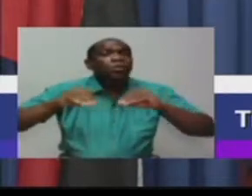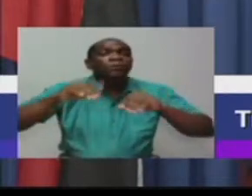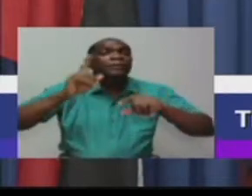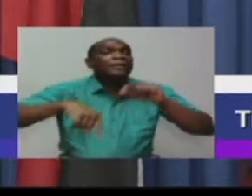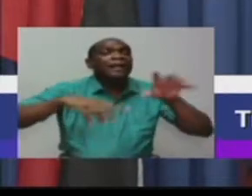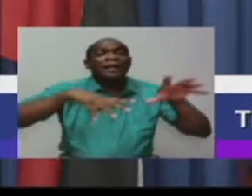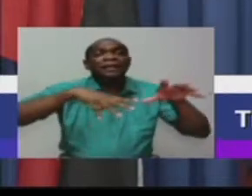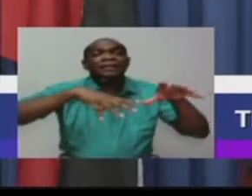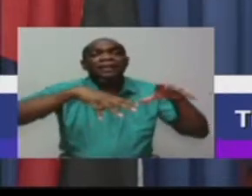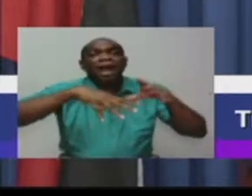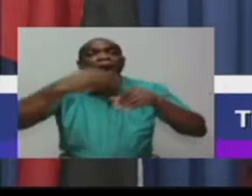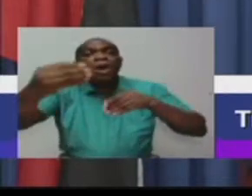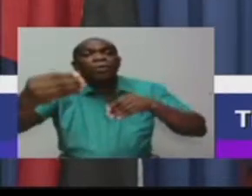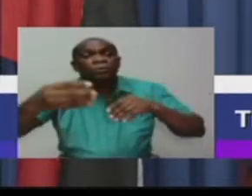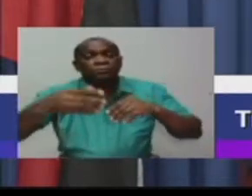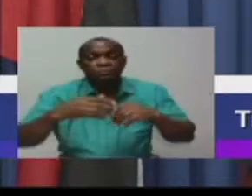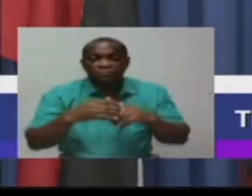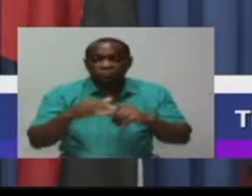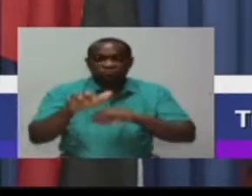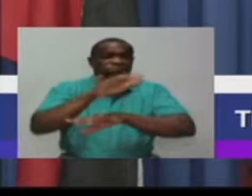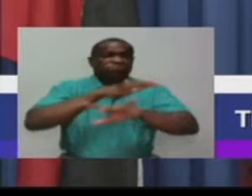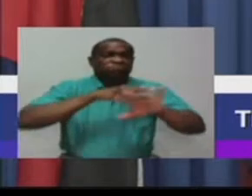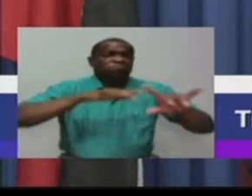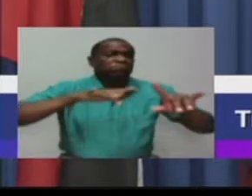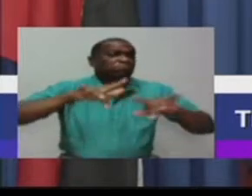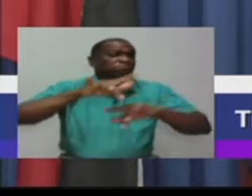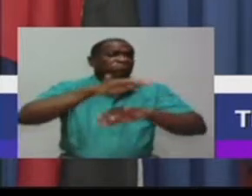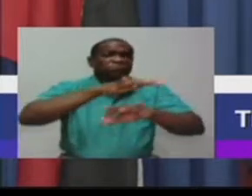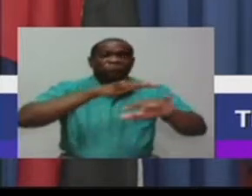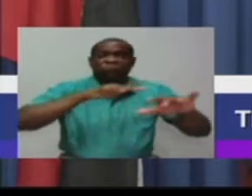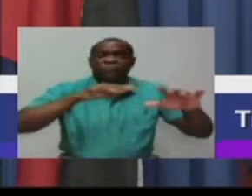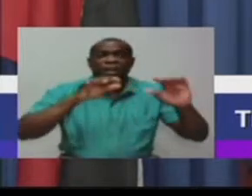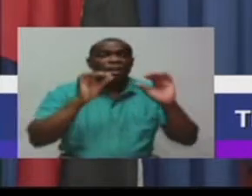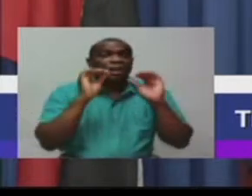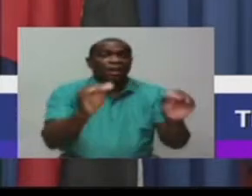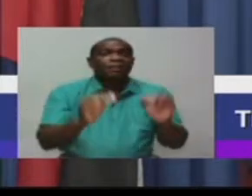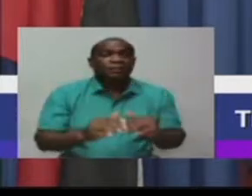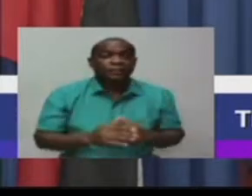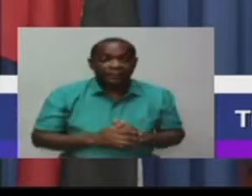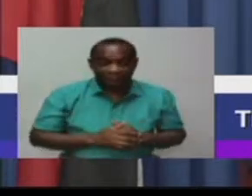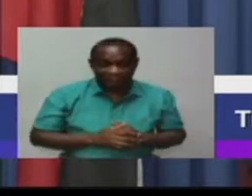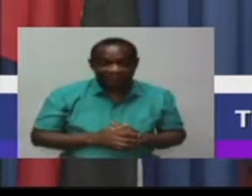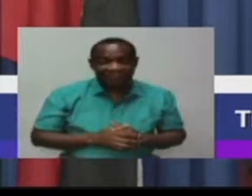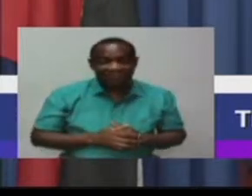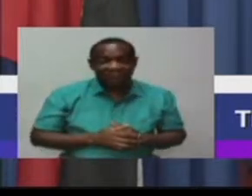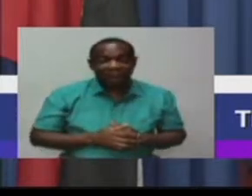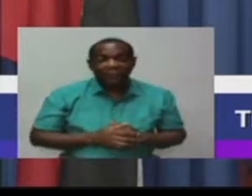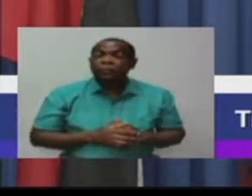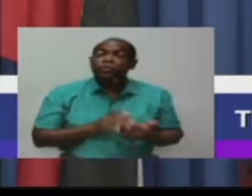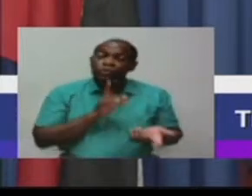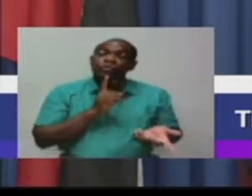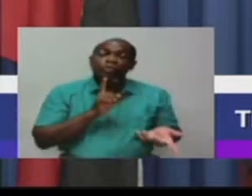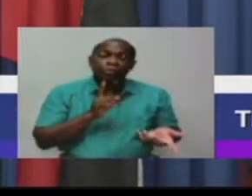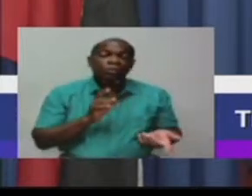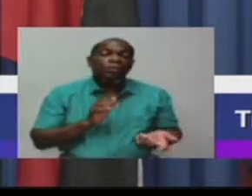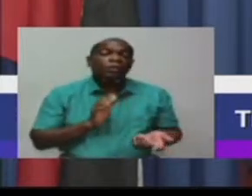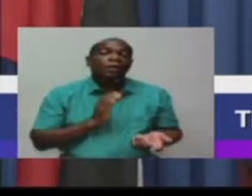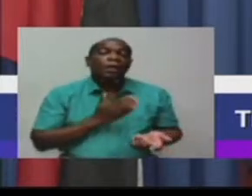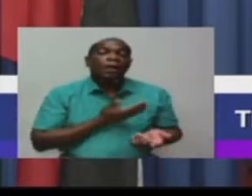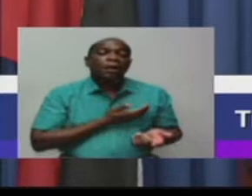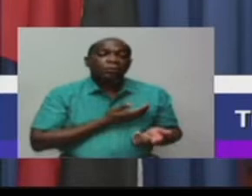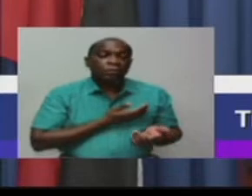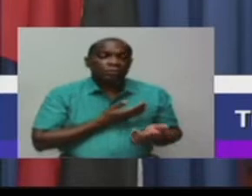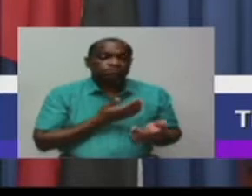are coming out in the daytime and being restricted in the nighttime. So our restriction, yes, it's inconvenient, but just remember,